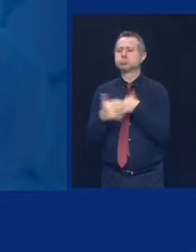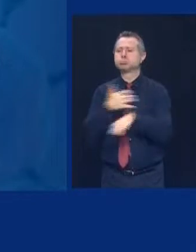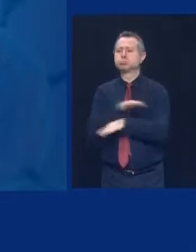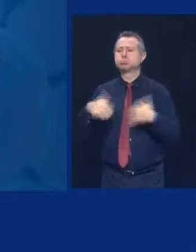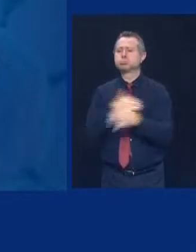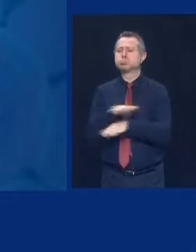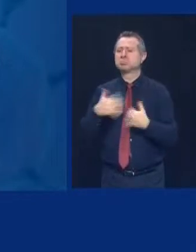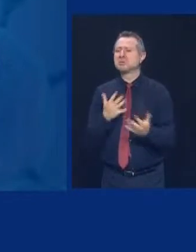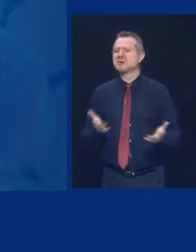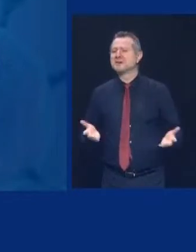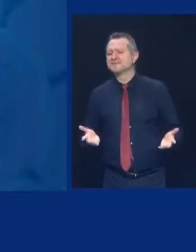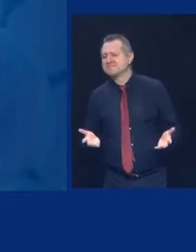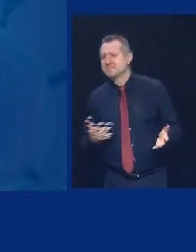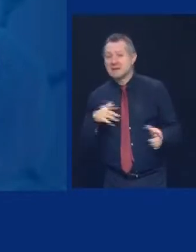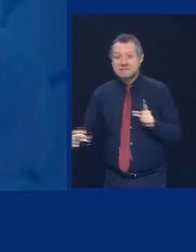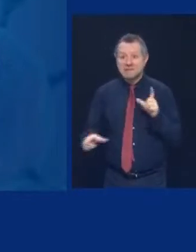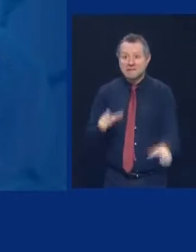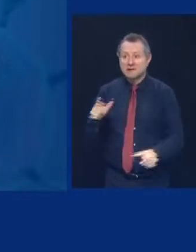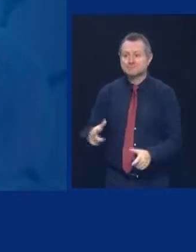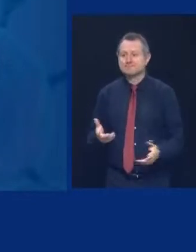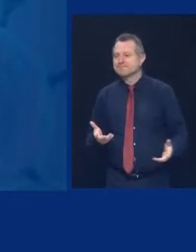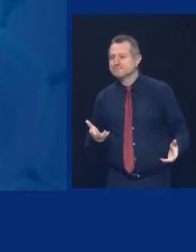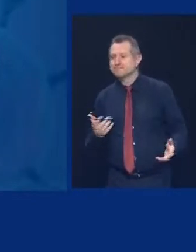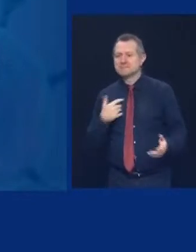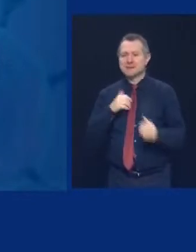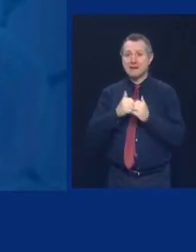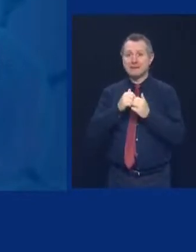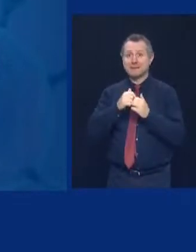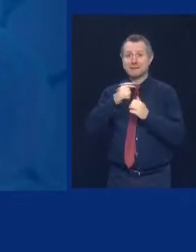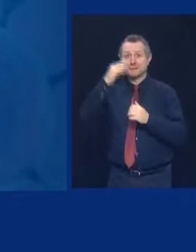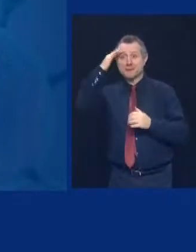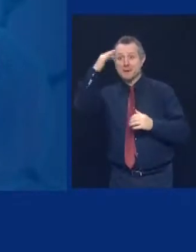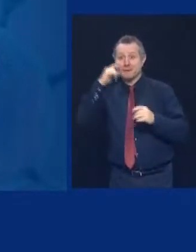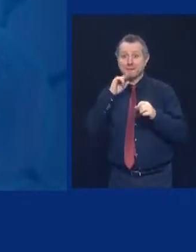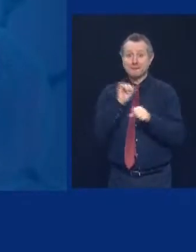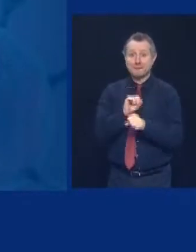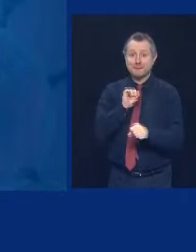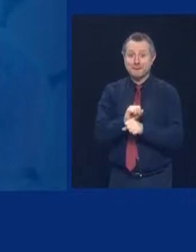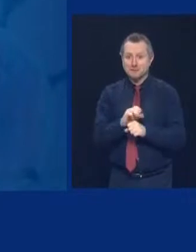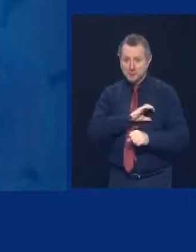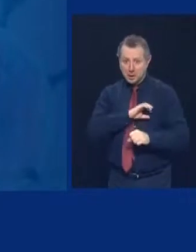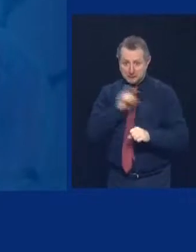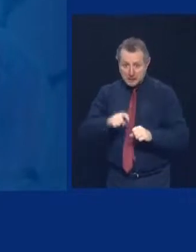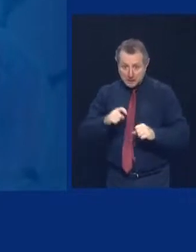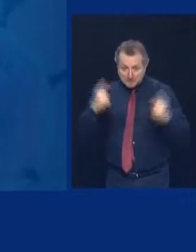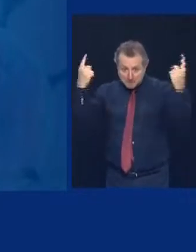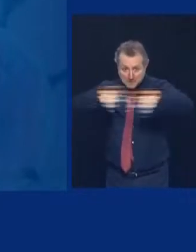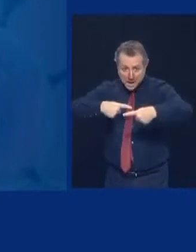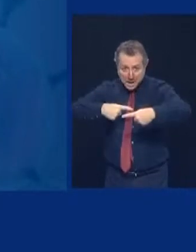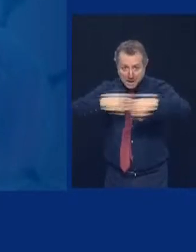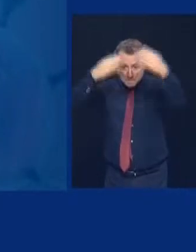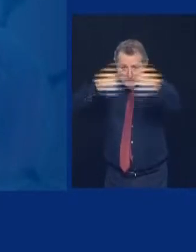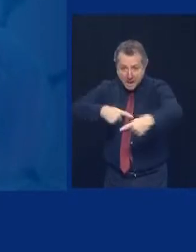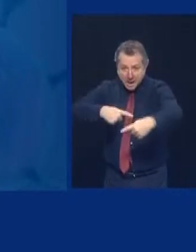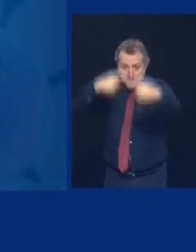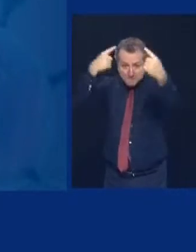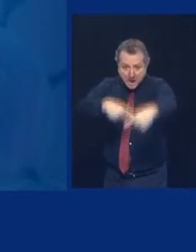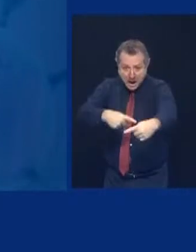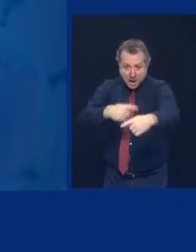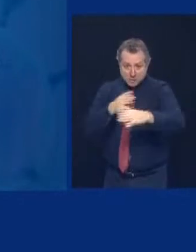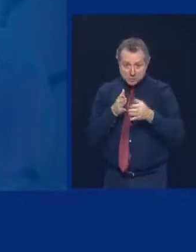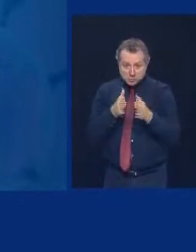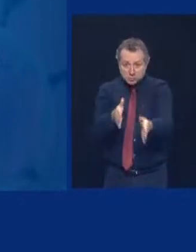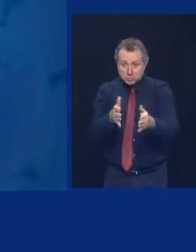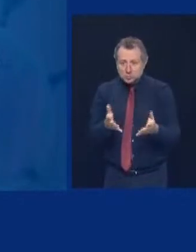You would have to do some theory of border checks all across the state. And from an economic point of view, there's too